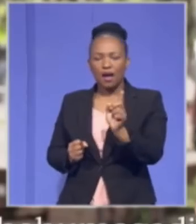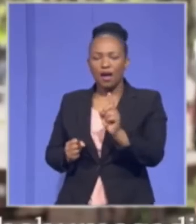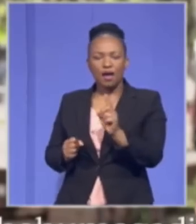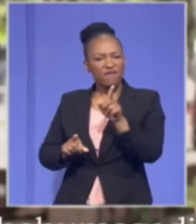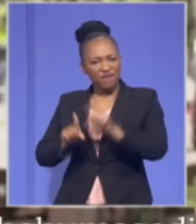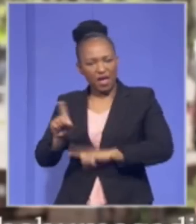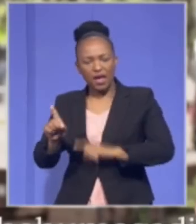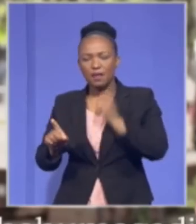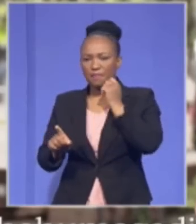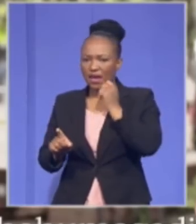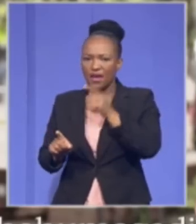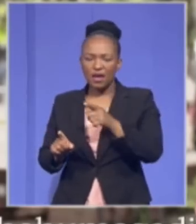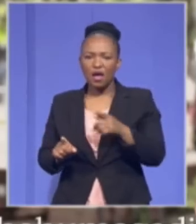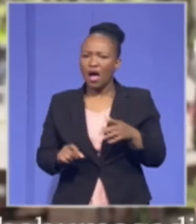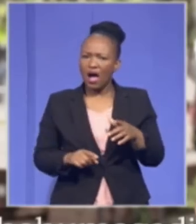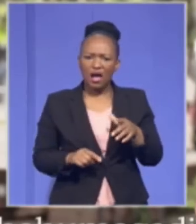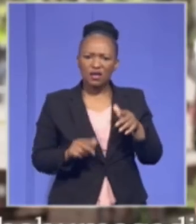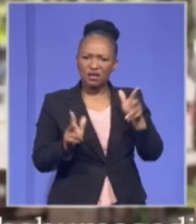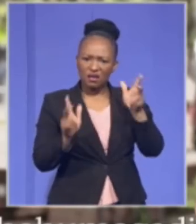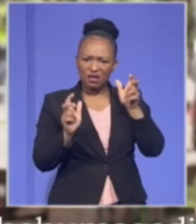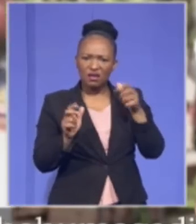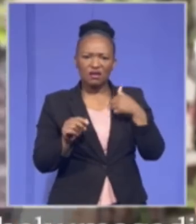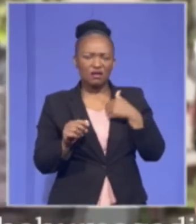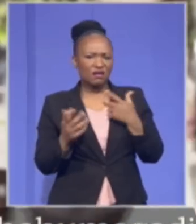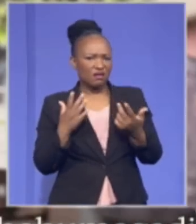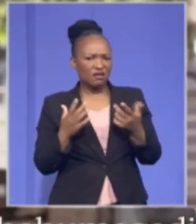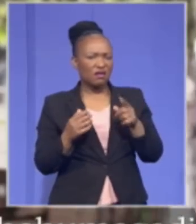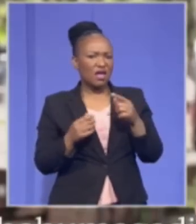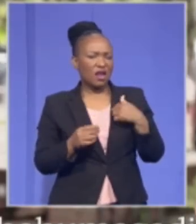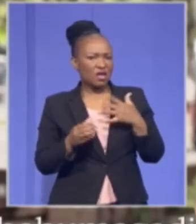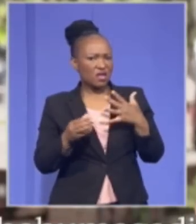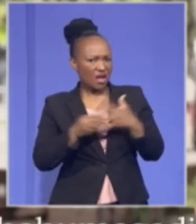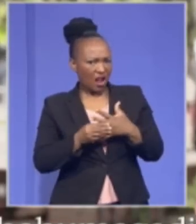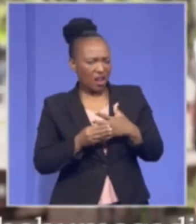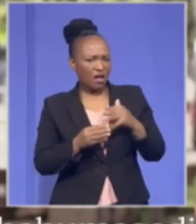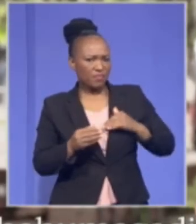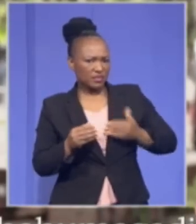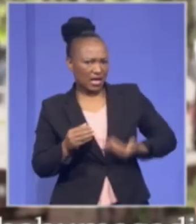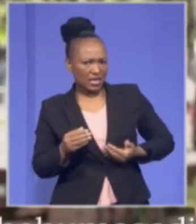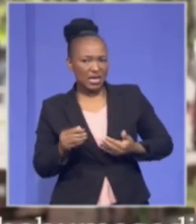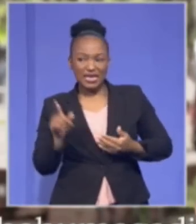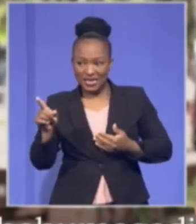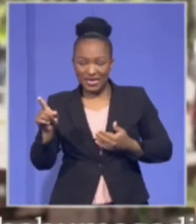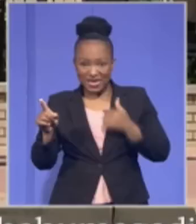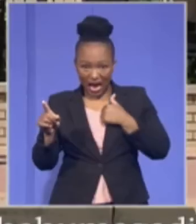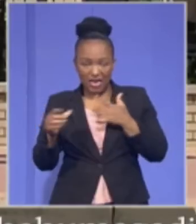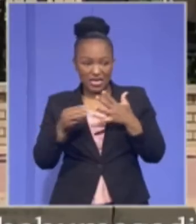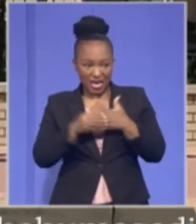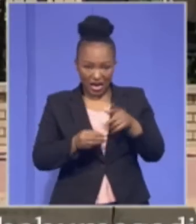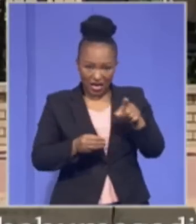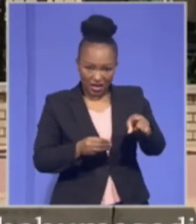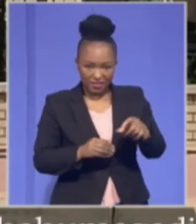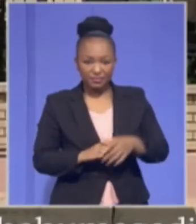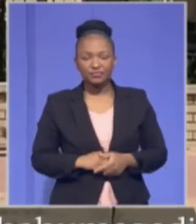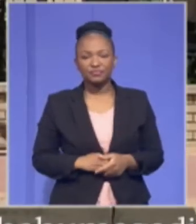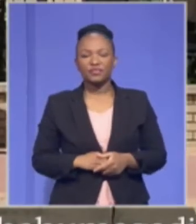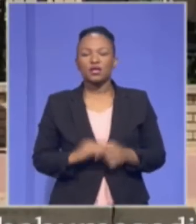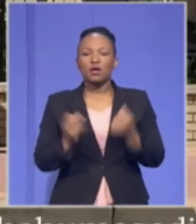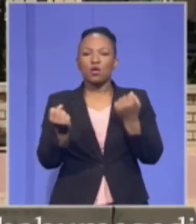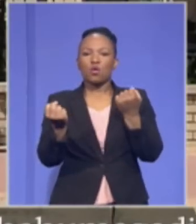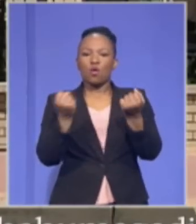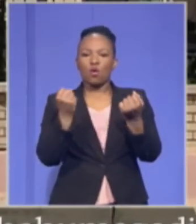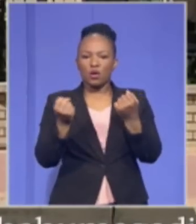Taba e ga e kwešišego gabotse gobane ge ke nyala mosadi ga se yena a nyala go nna, ke nna ke nyala go yena. Moahlodi wa kgorokgolo ya